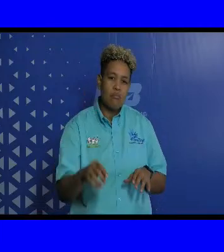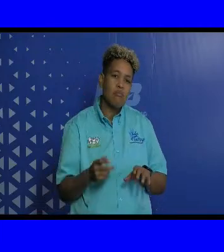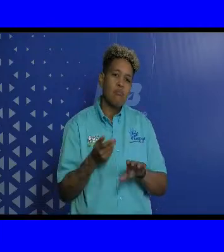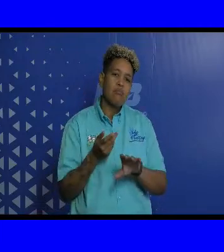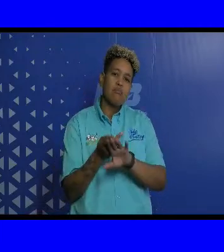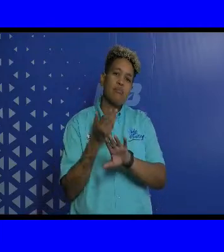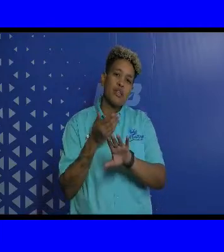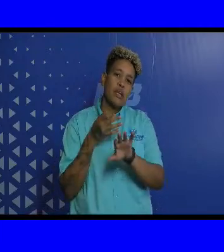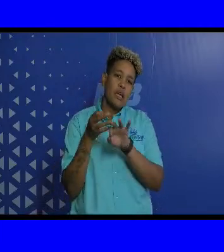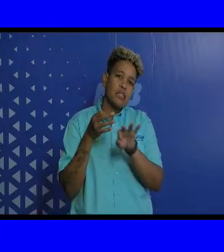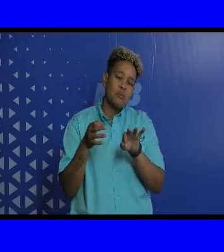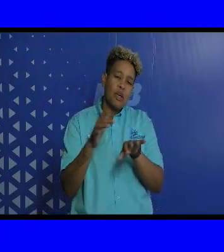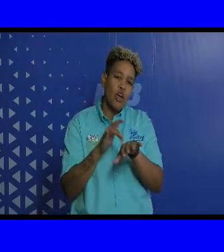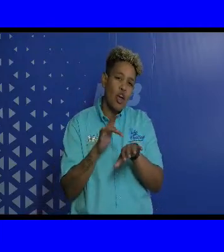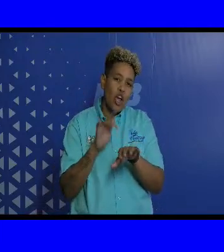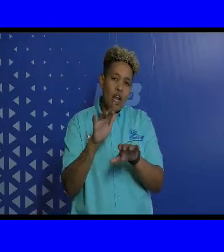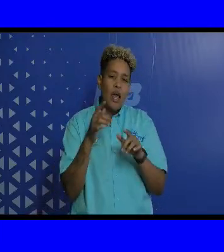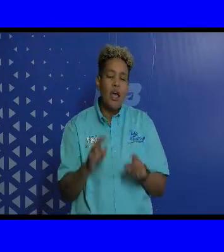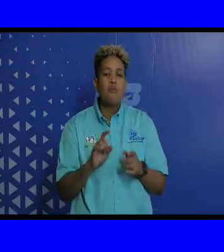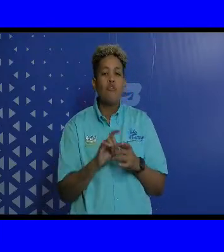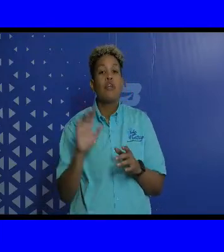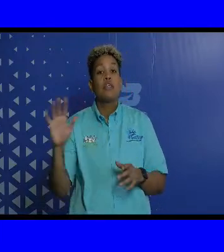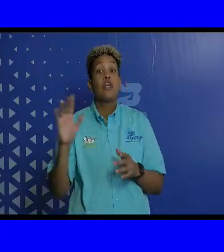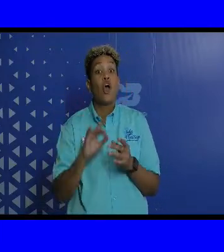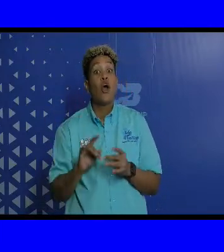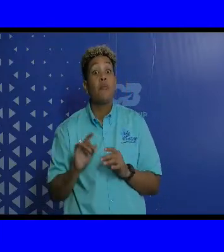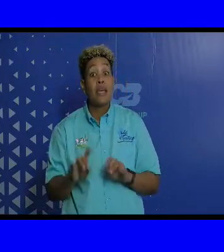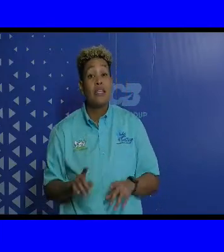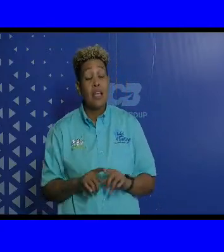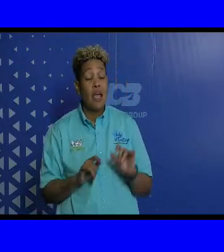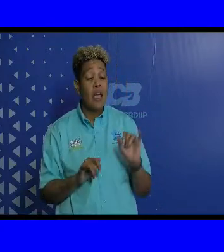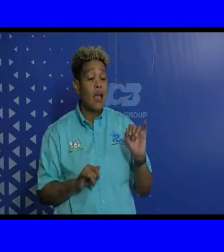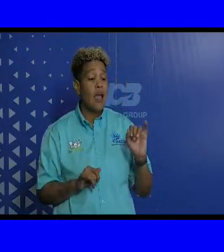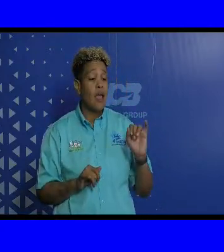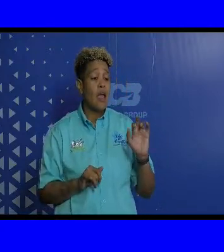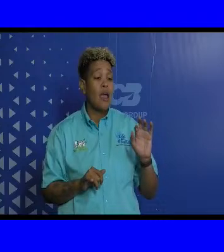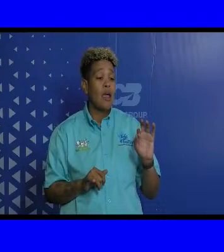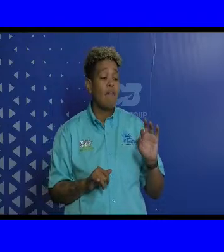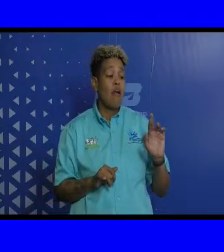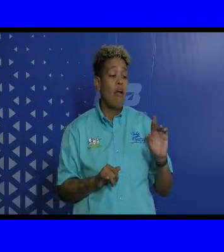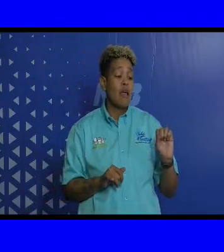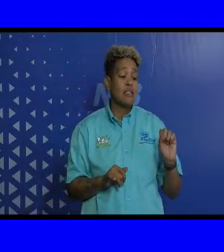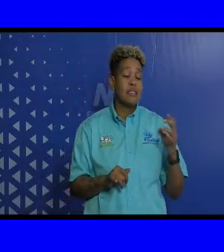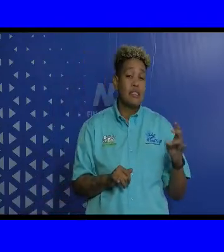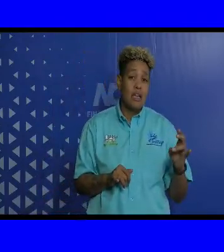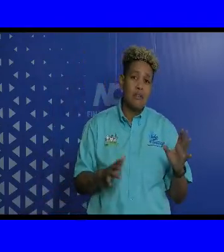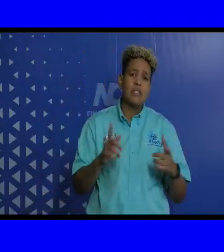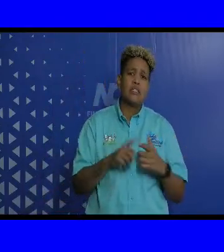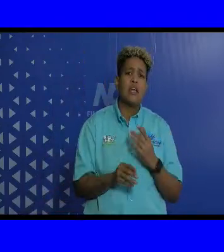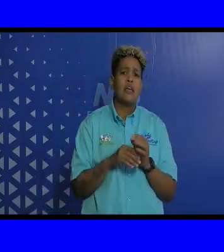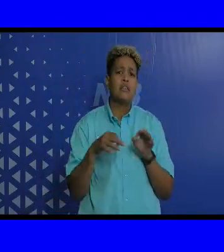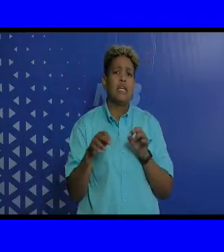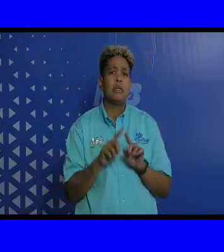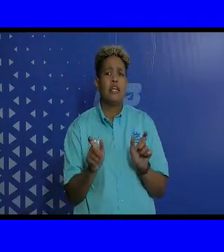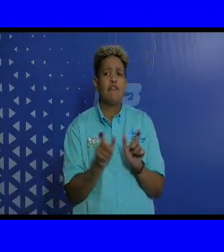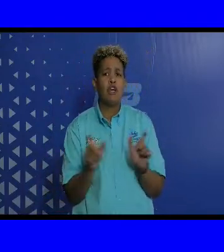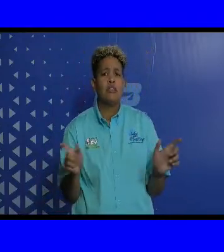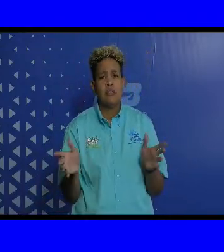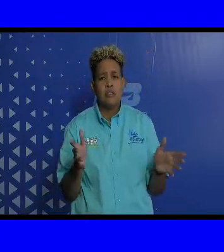preview earlier in terms of his comments on IFRS 17 and the